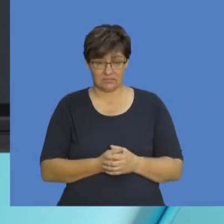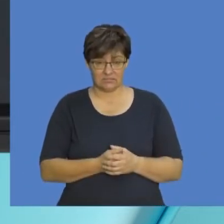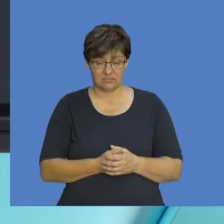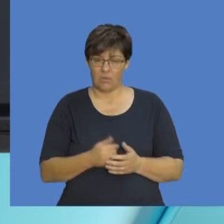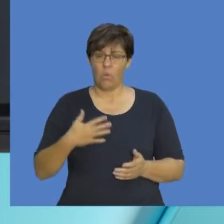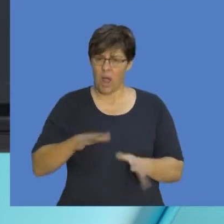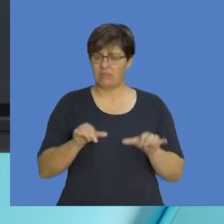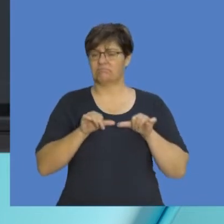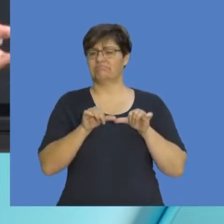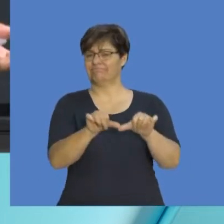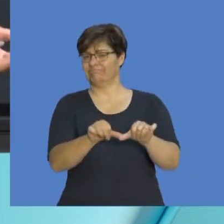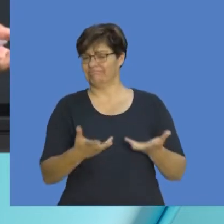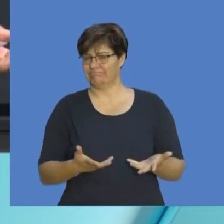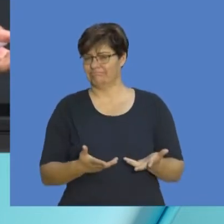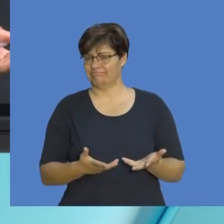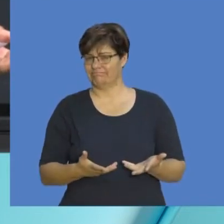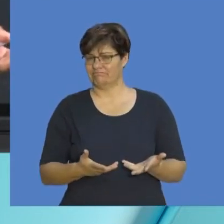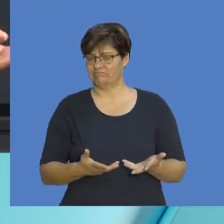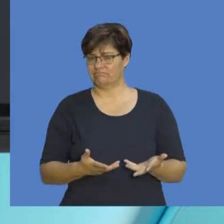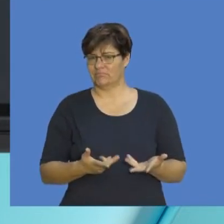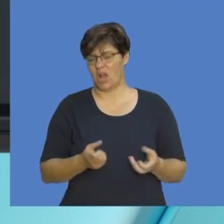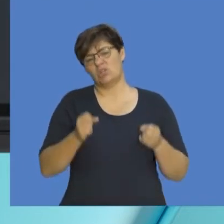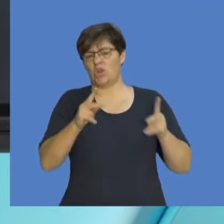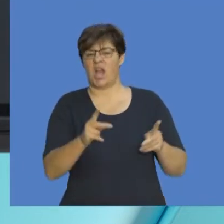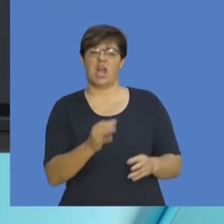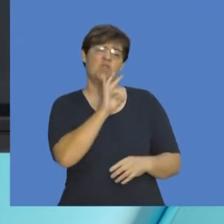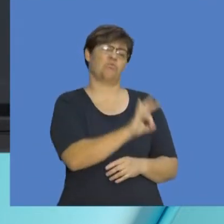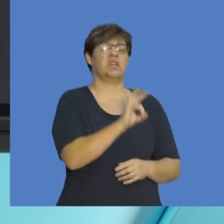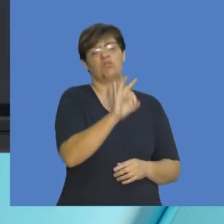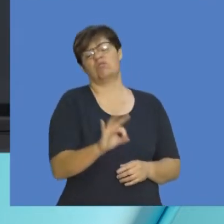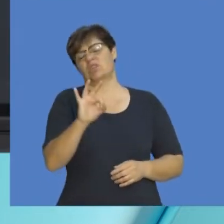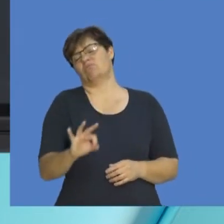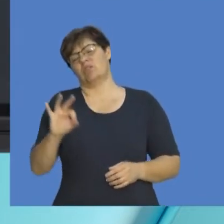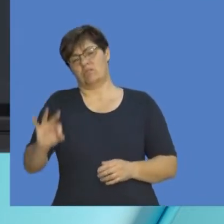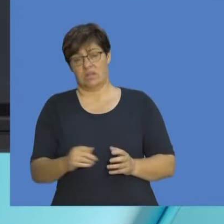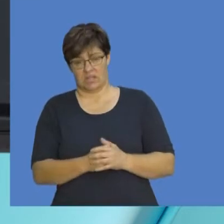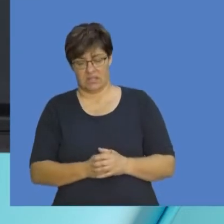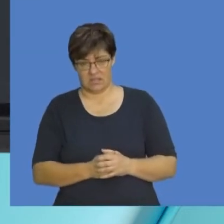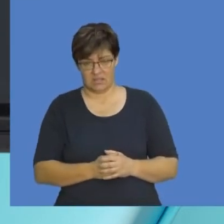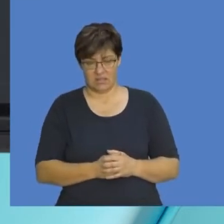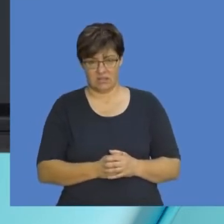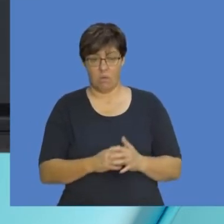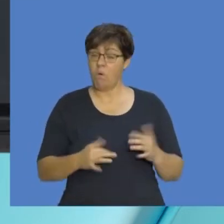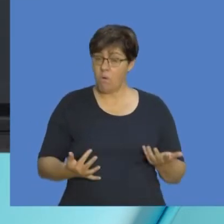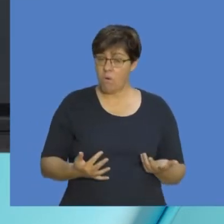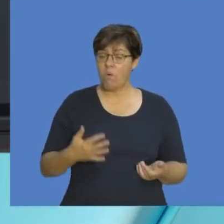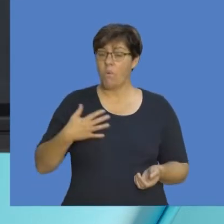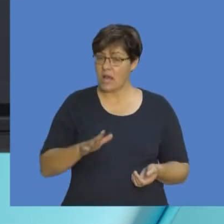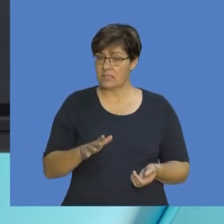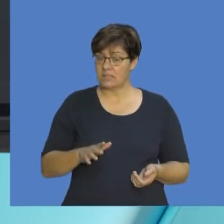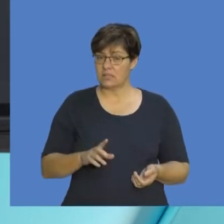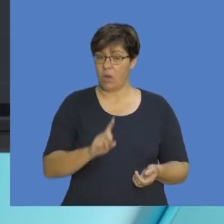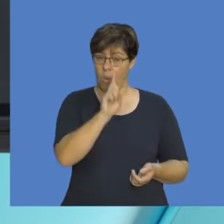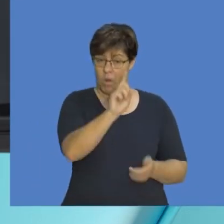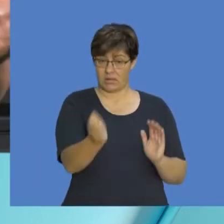Okay. Or do you want consistency? It's okay that I sell 3 cars, 3 cars, 3 cars, 3 cars, 5. Or do you want me